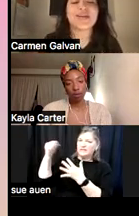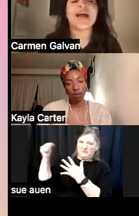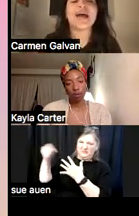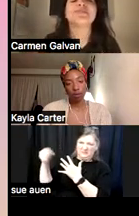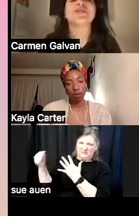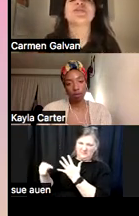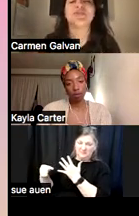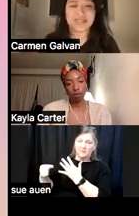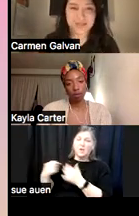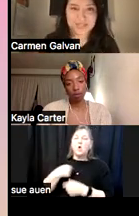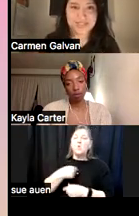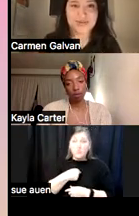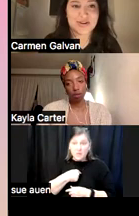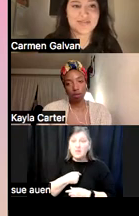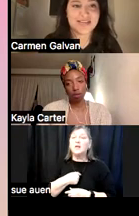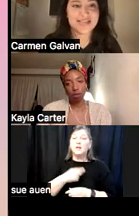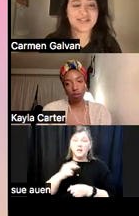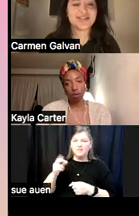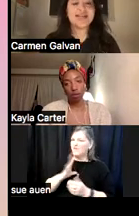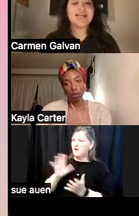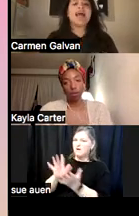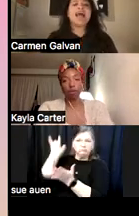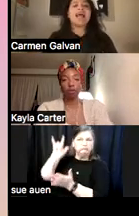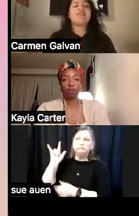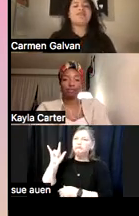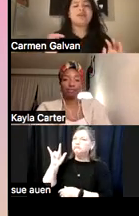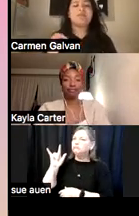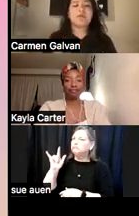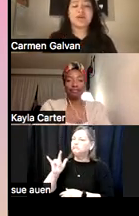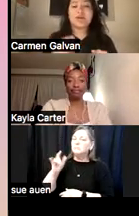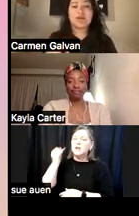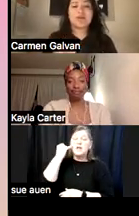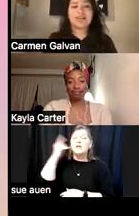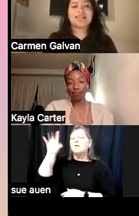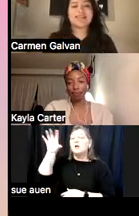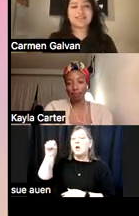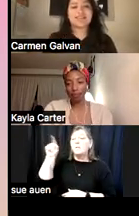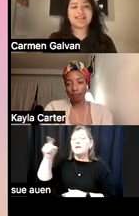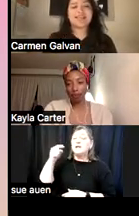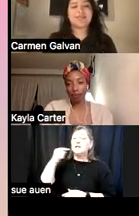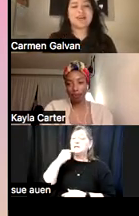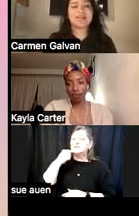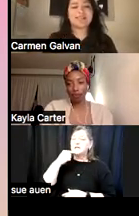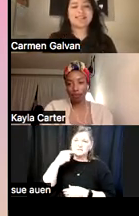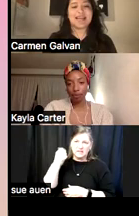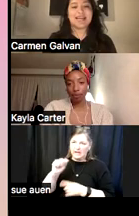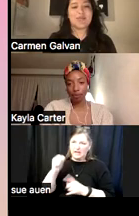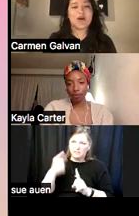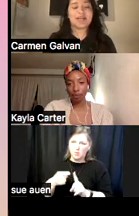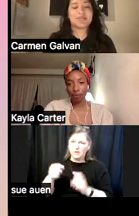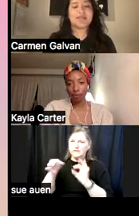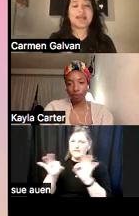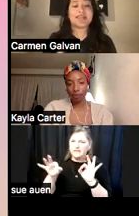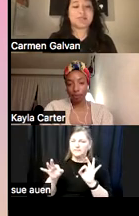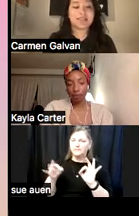we absolutely use it to our advantage. If your employer or your organization has at any point stated